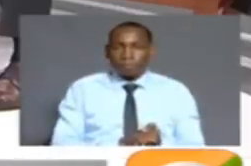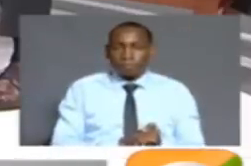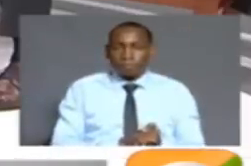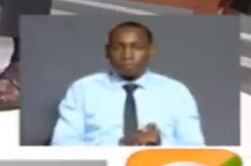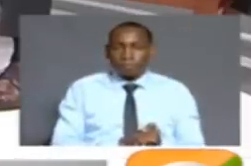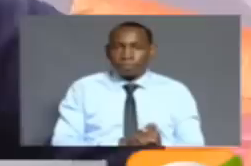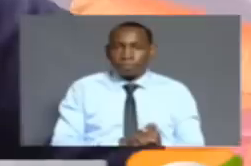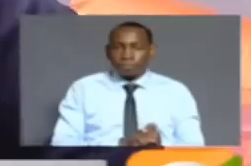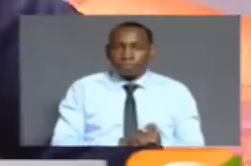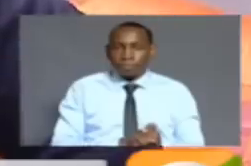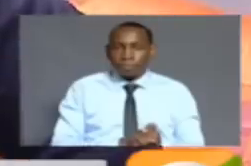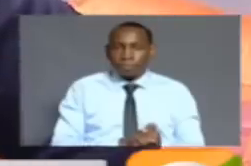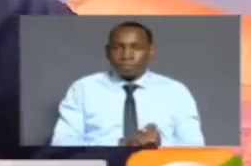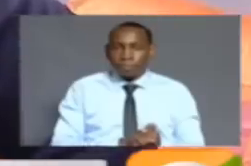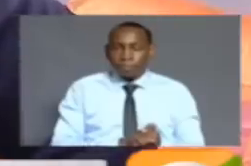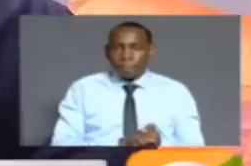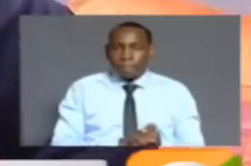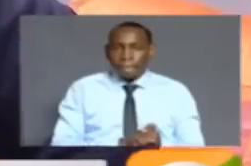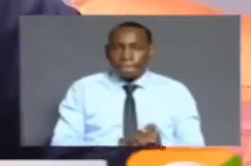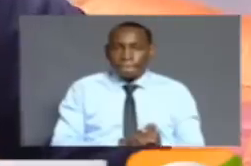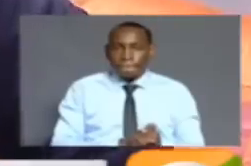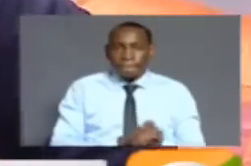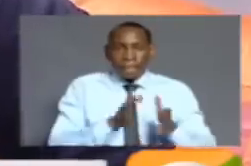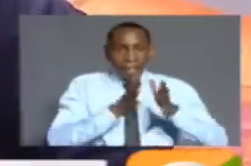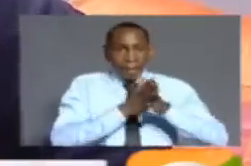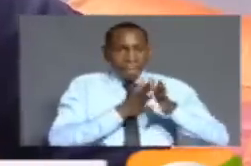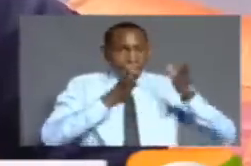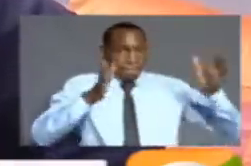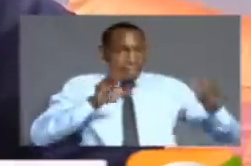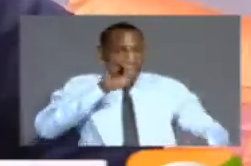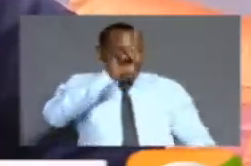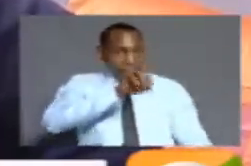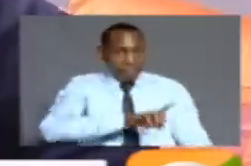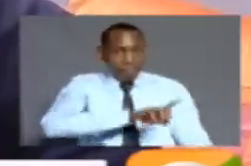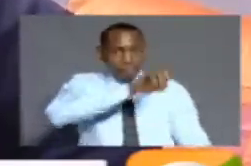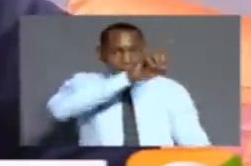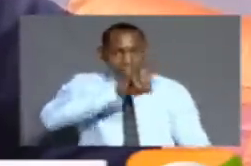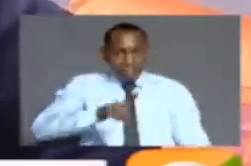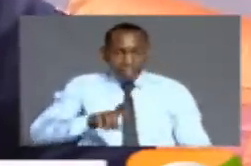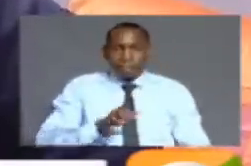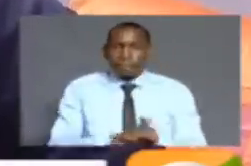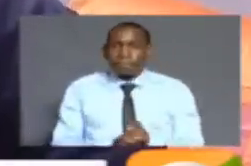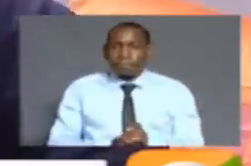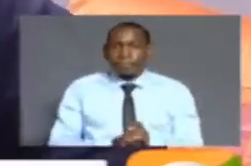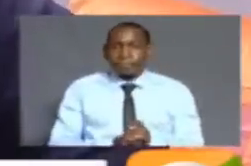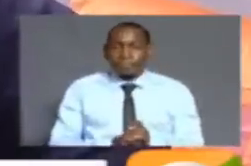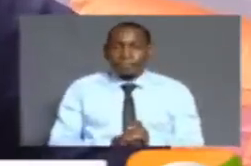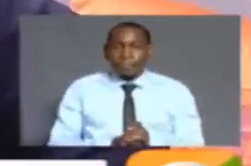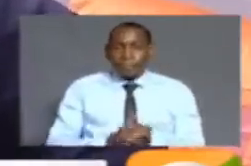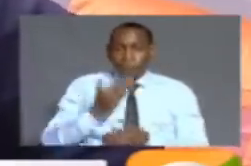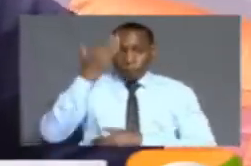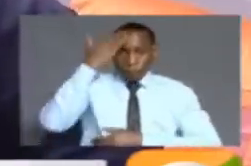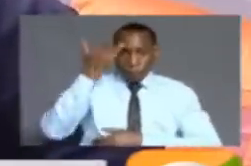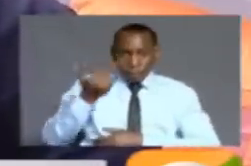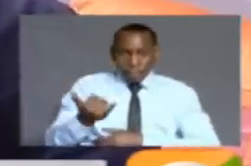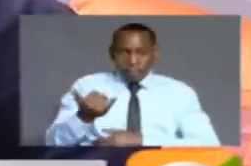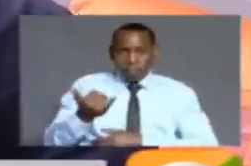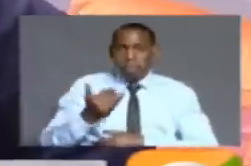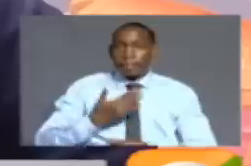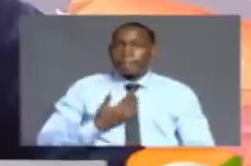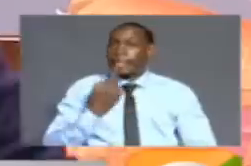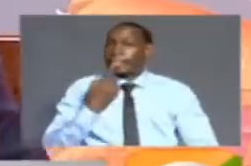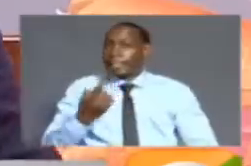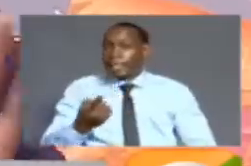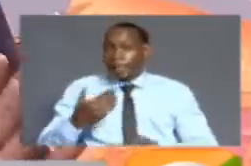I don't want to use that word. Okay, big blunder? A big blunder. But I was going to say, you know, I was going to try to figure out. I know what you're going to say. You know? Because you see,